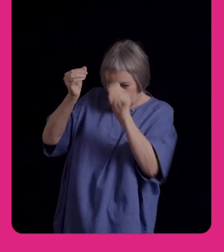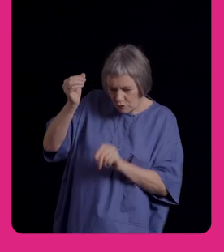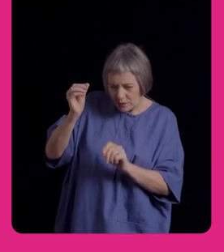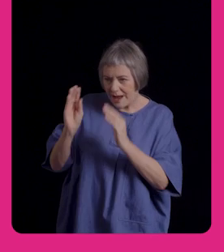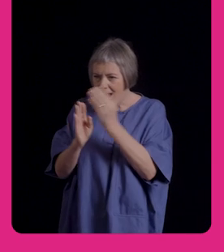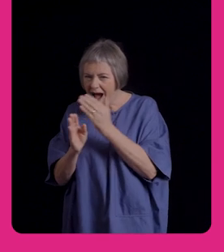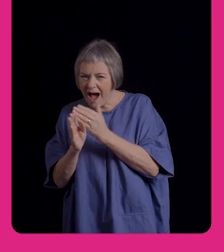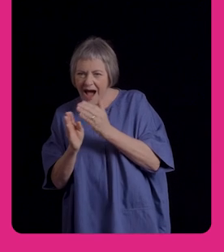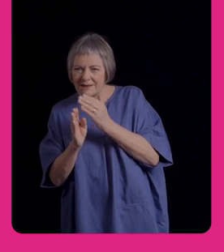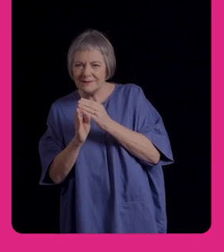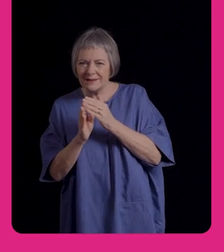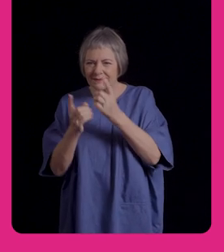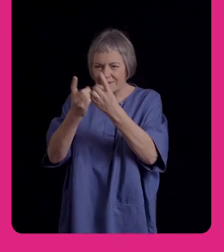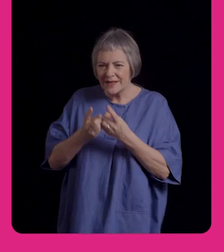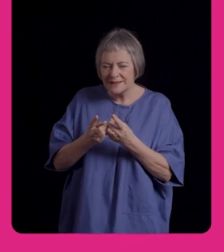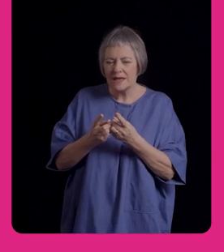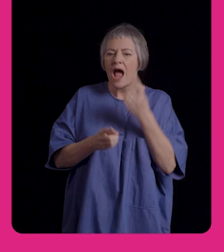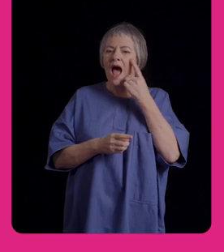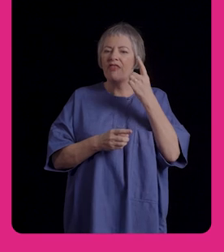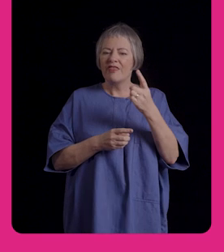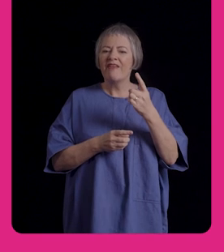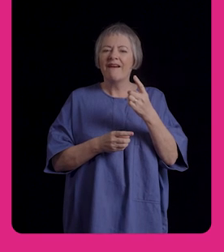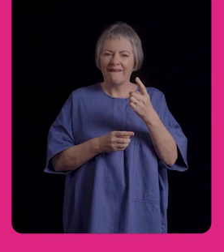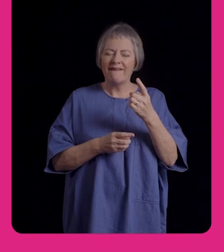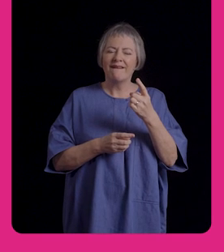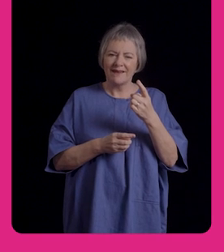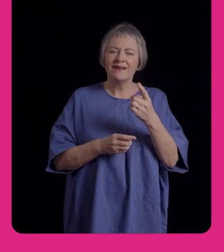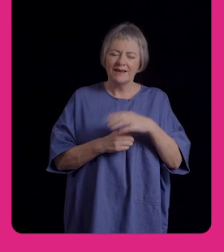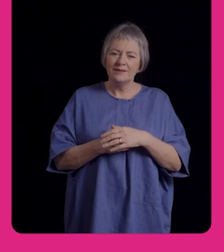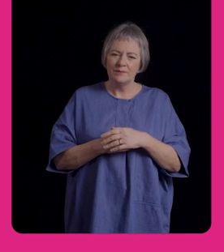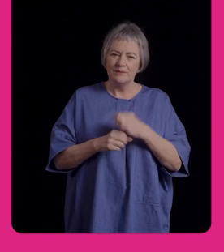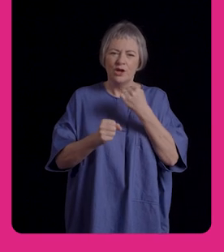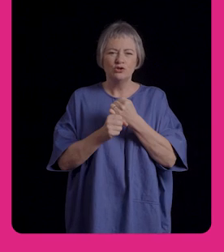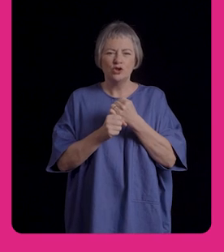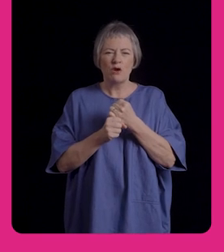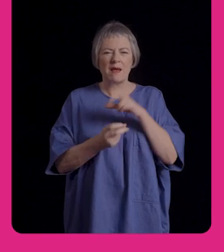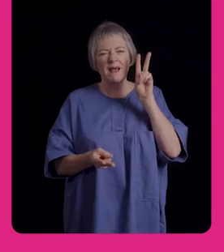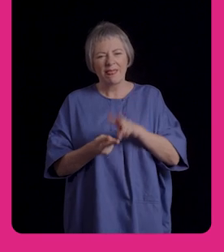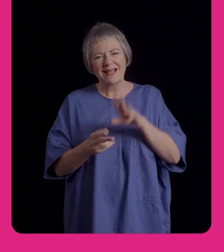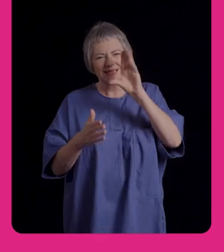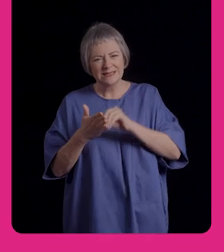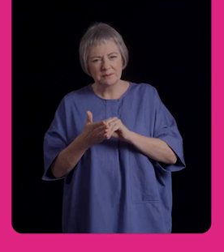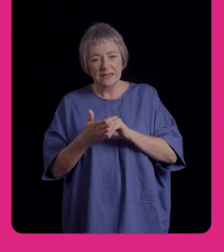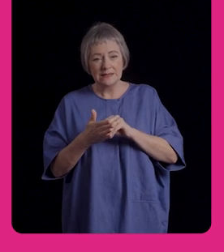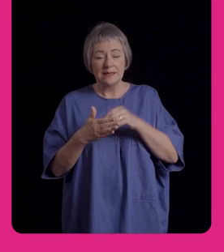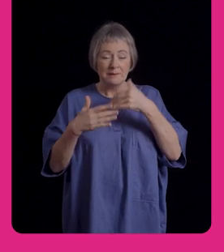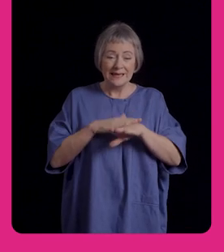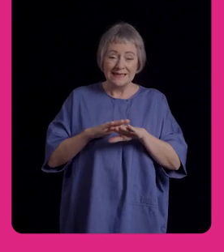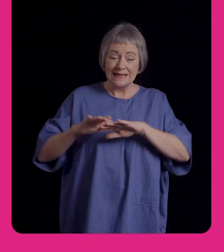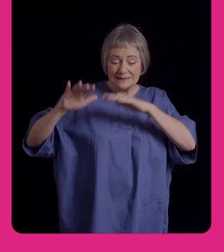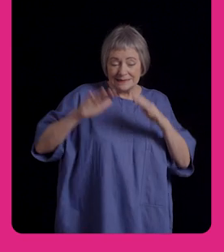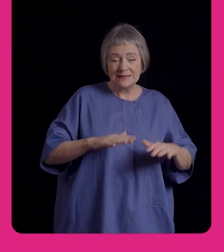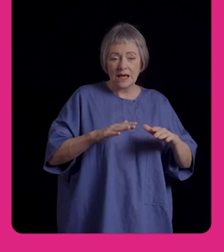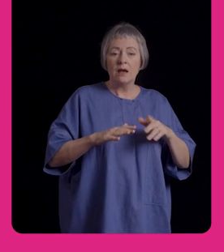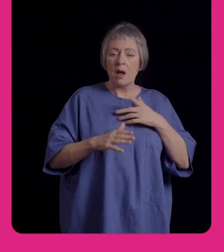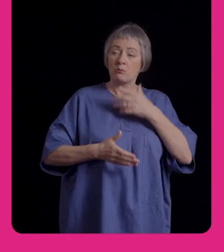behind some like ropes and things. I think that George may be less experienced at being at sea, but has like managed to get